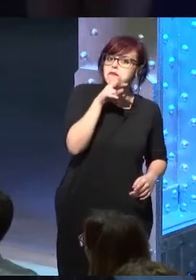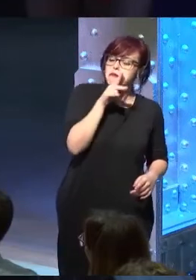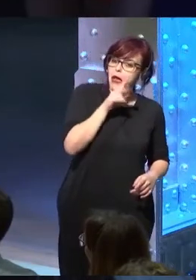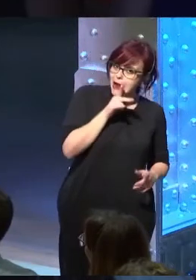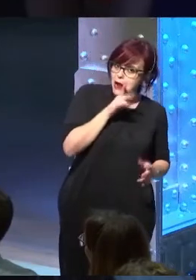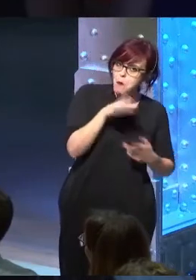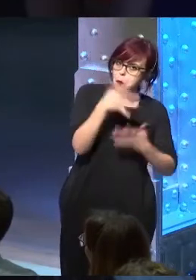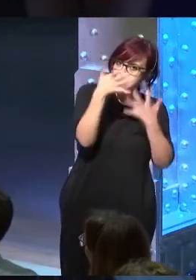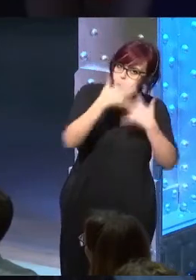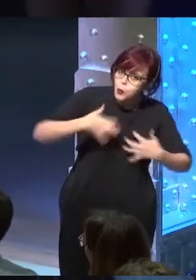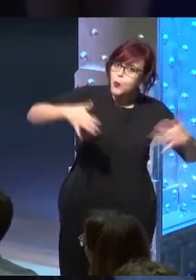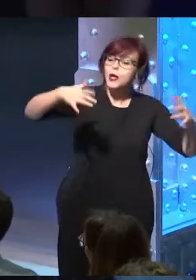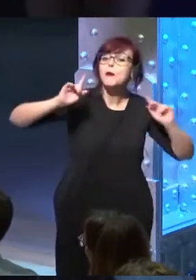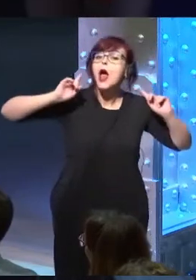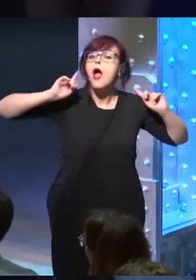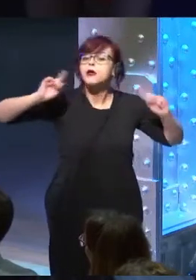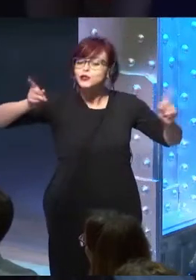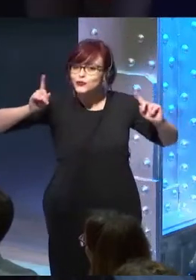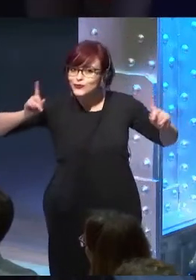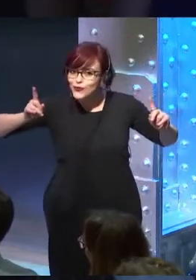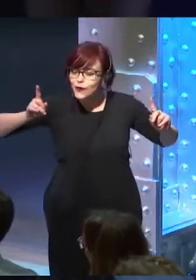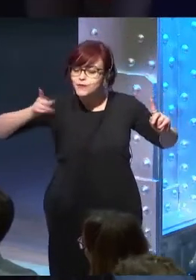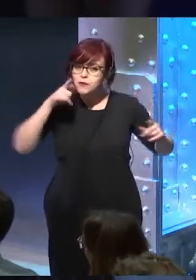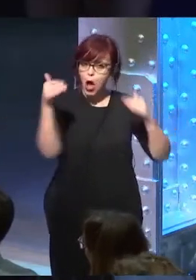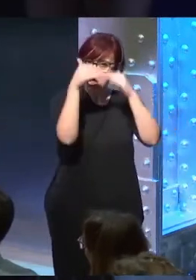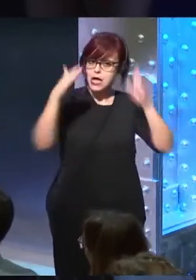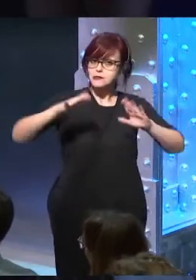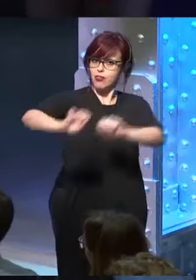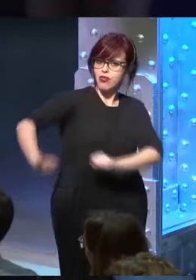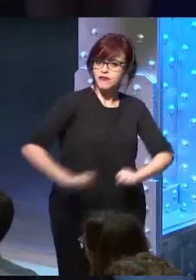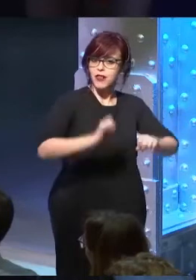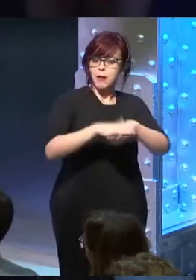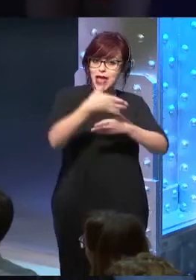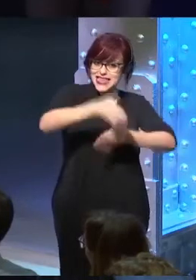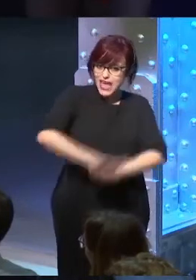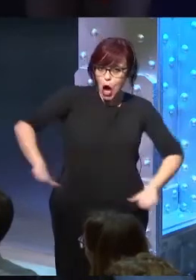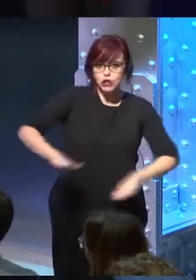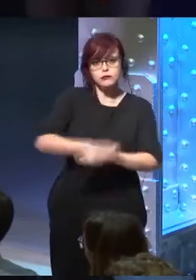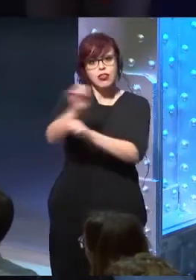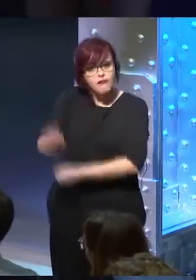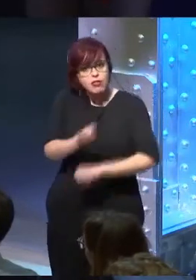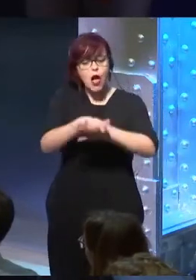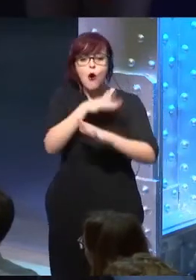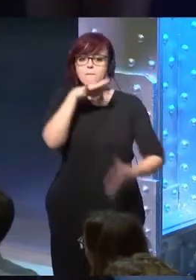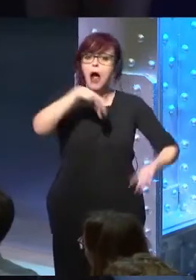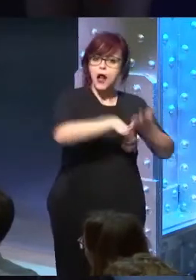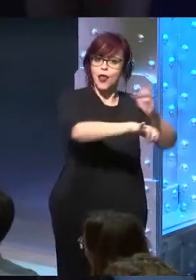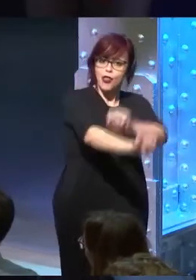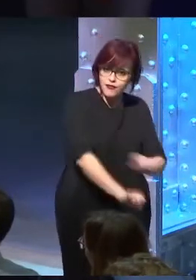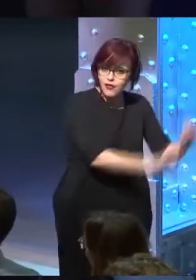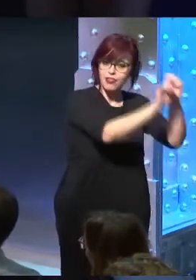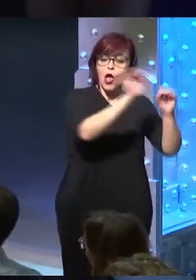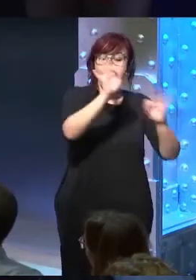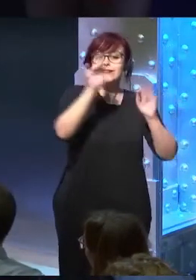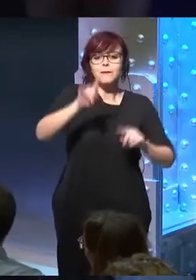to defend their homes, to defend their children, to defend their husbands, or to defend the interests of